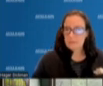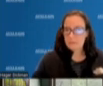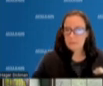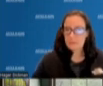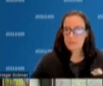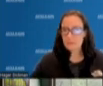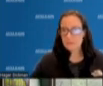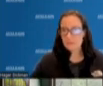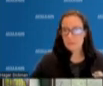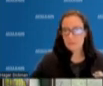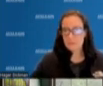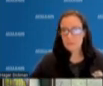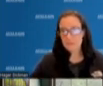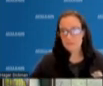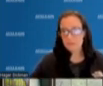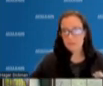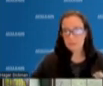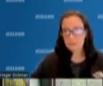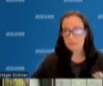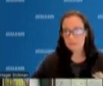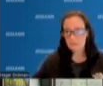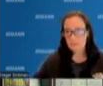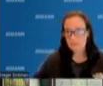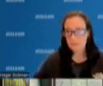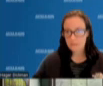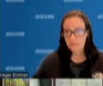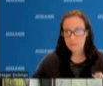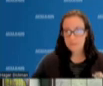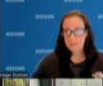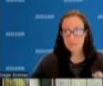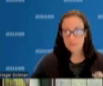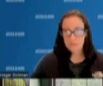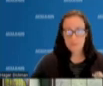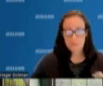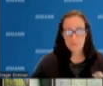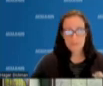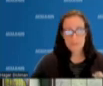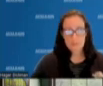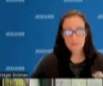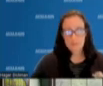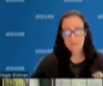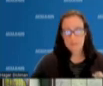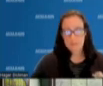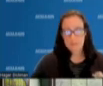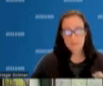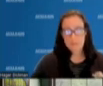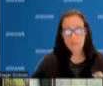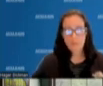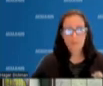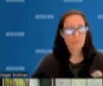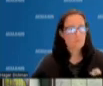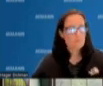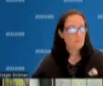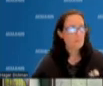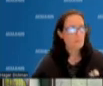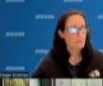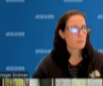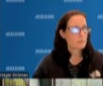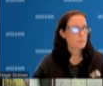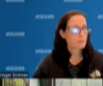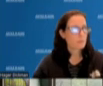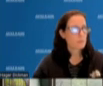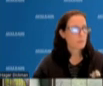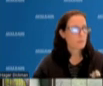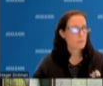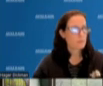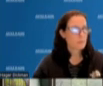resources. And then beyond that, if you have any questions or need to be connected to additional resources, please feel free to reach out. You could